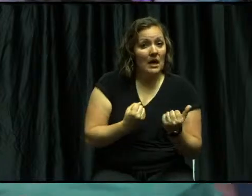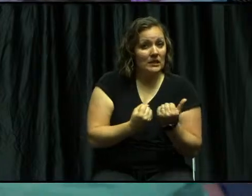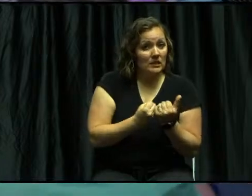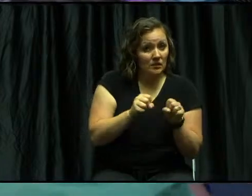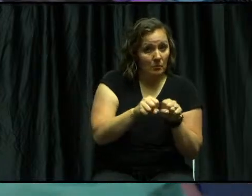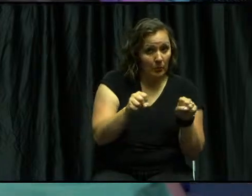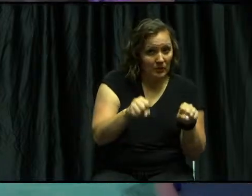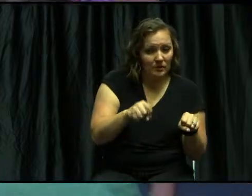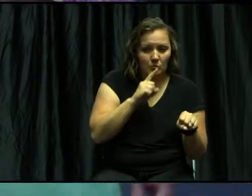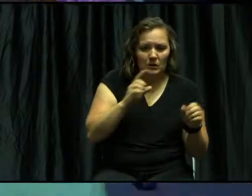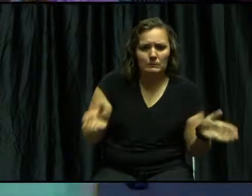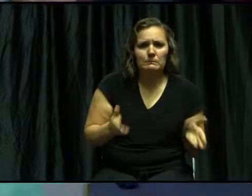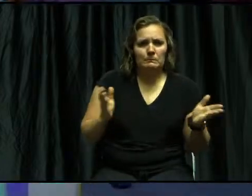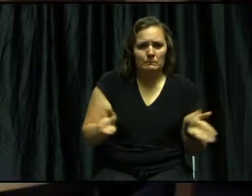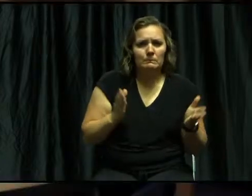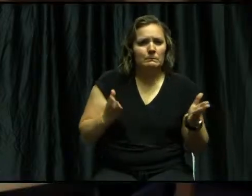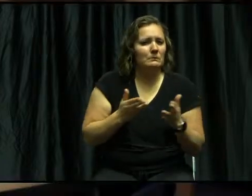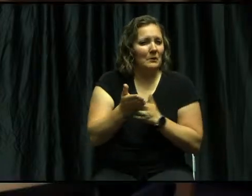is what pushed me through.